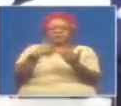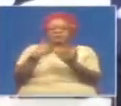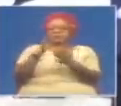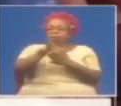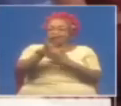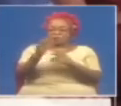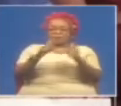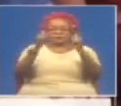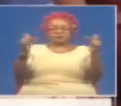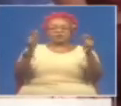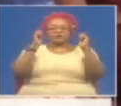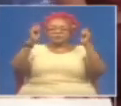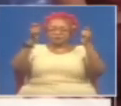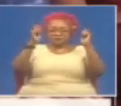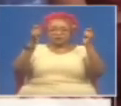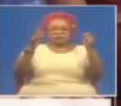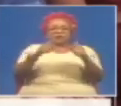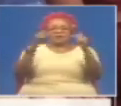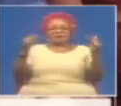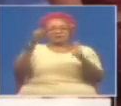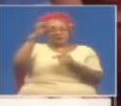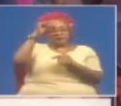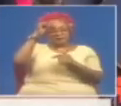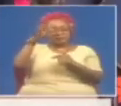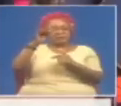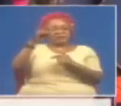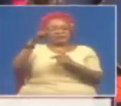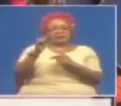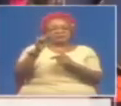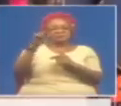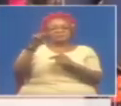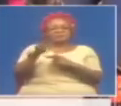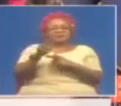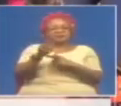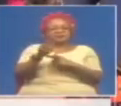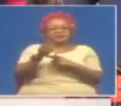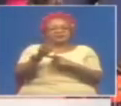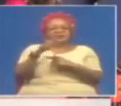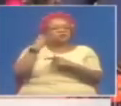opposition for demonstrations against the government. Bridgets, Ghana, NTV, Nakuru.